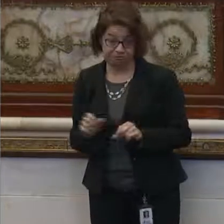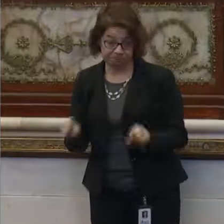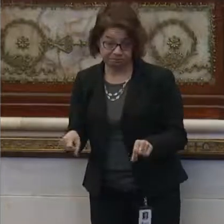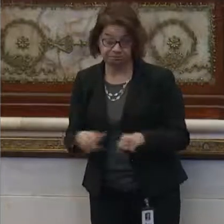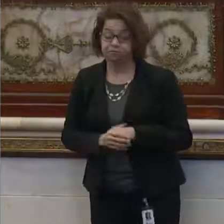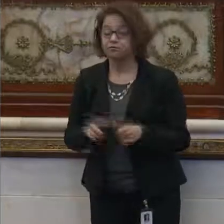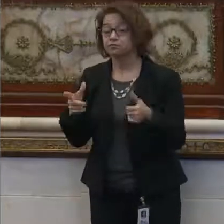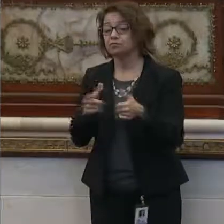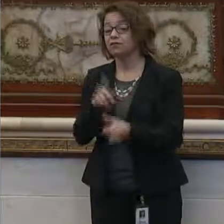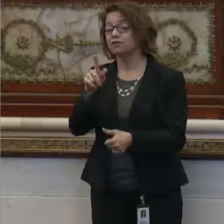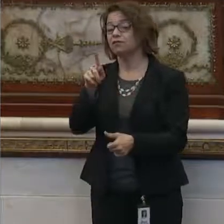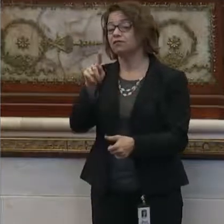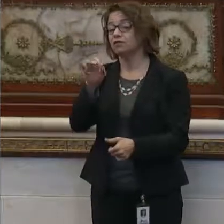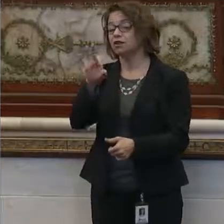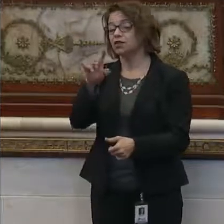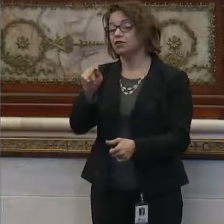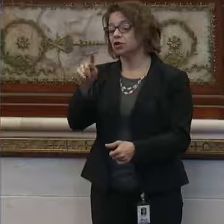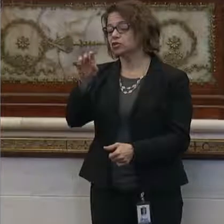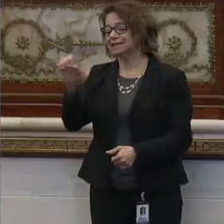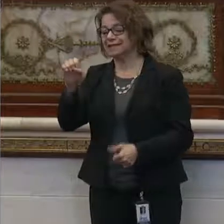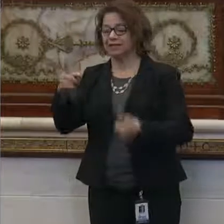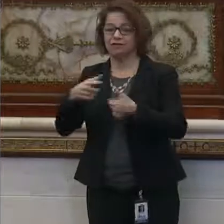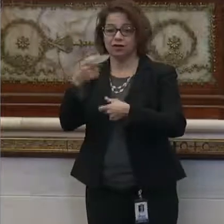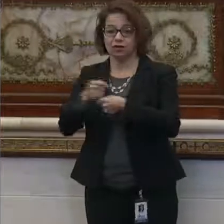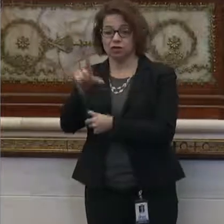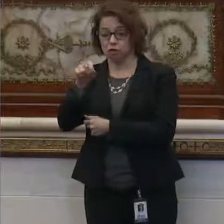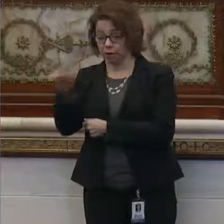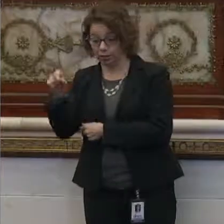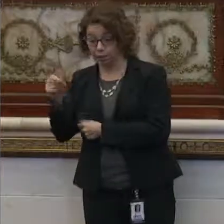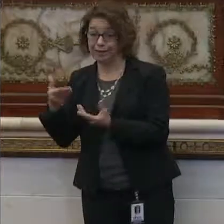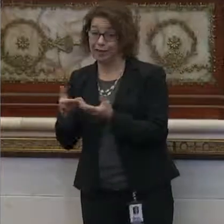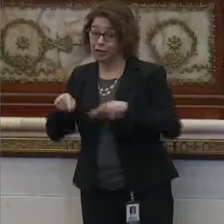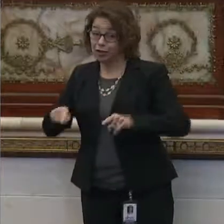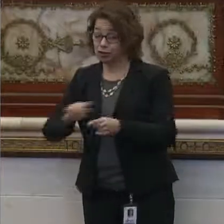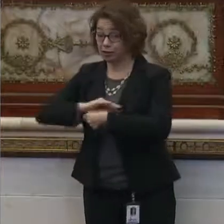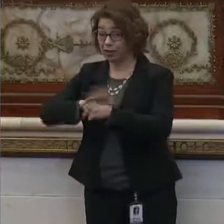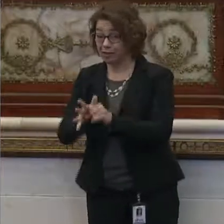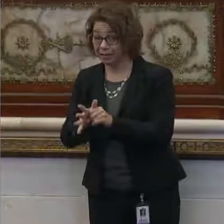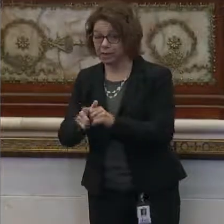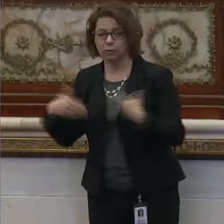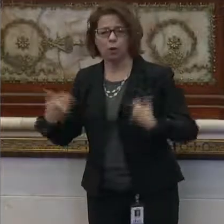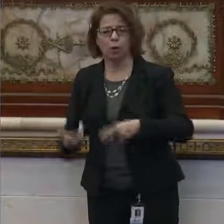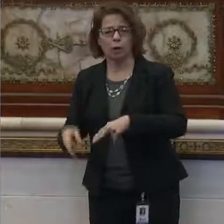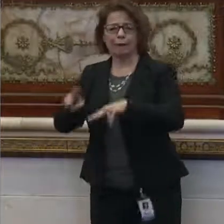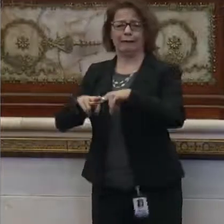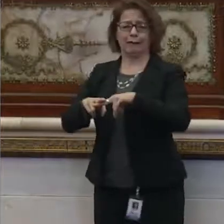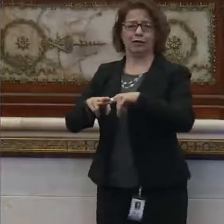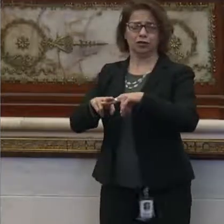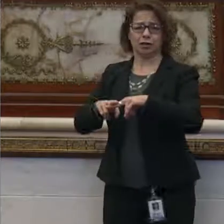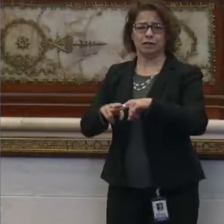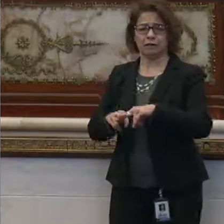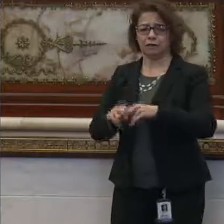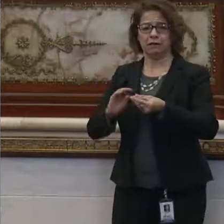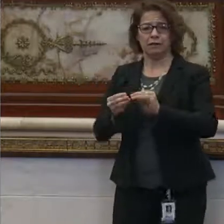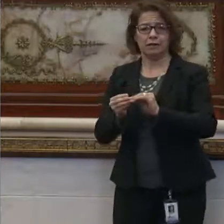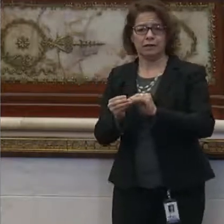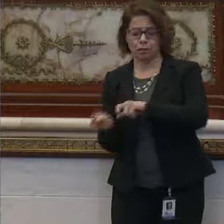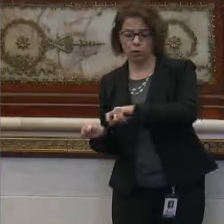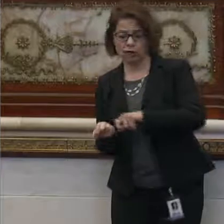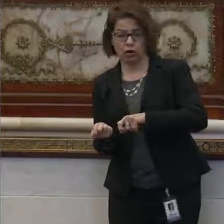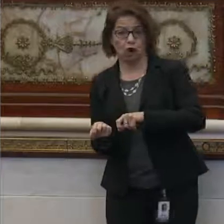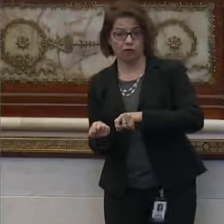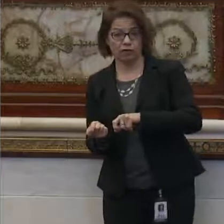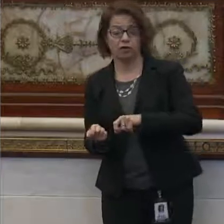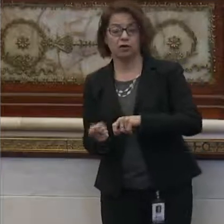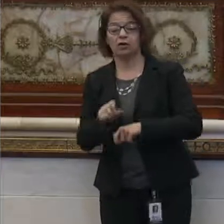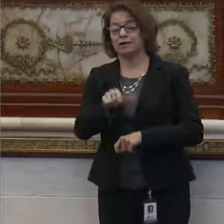In Firstee's initial year of 2020, during a pandemic, it increased the previous year's golf rounds played from 10,000 to